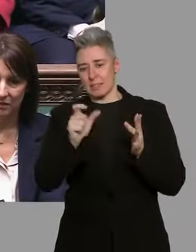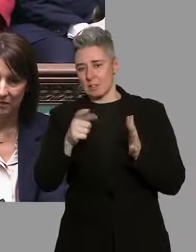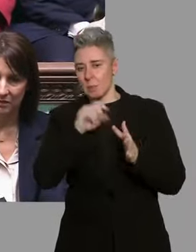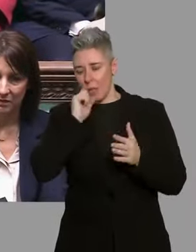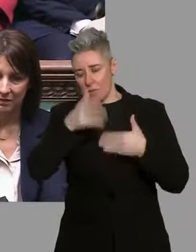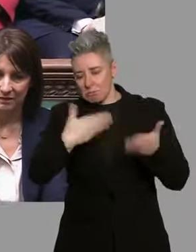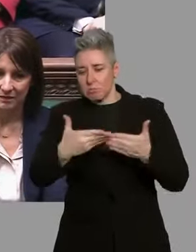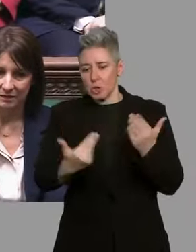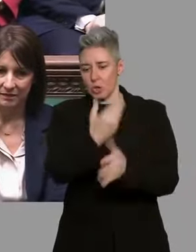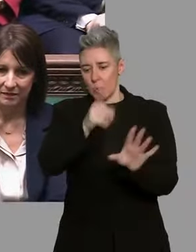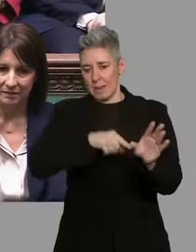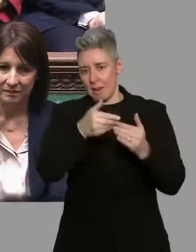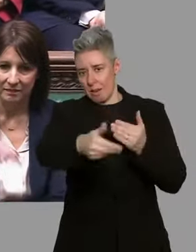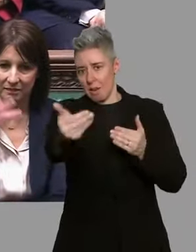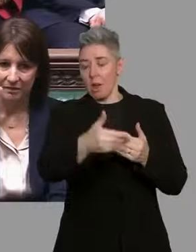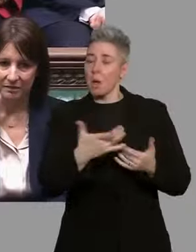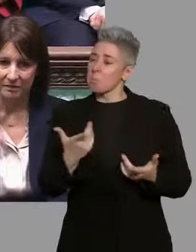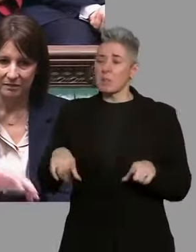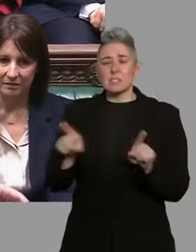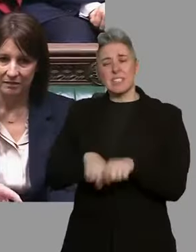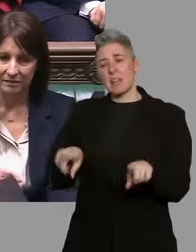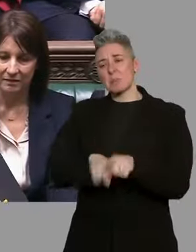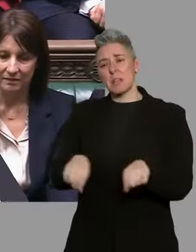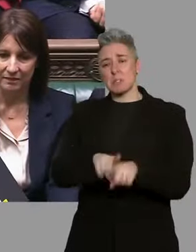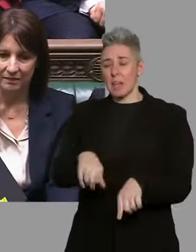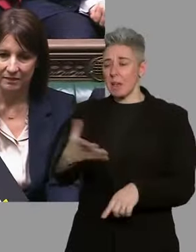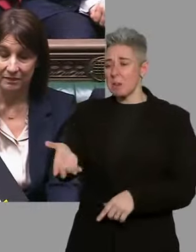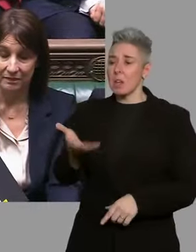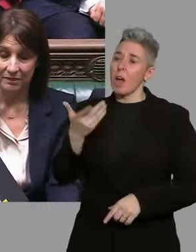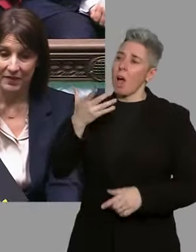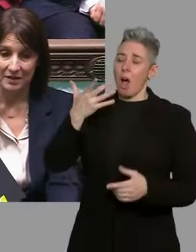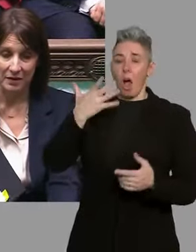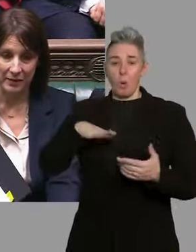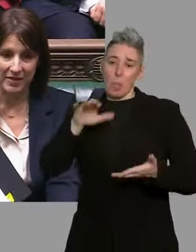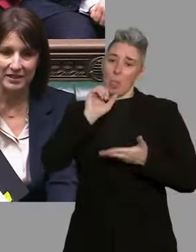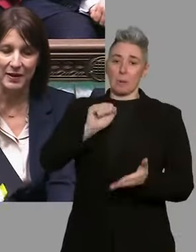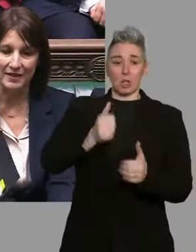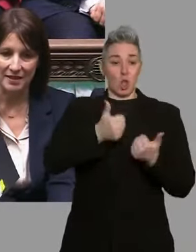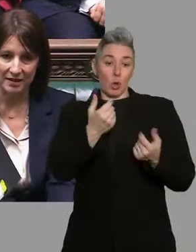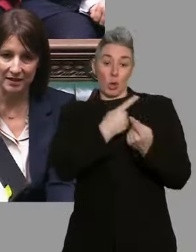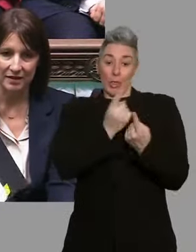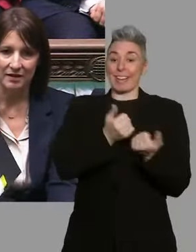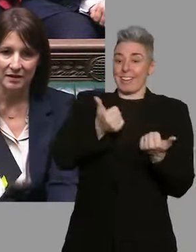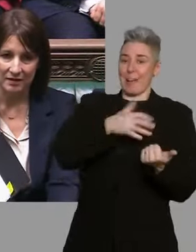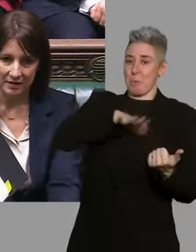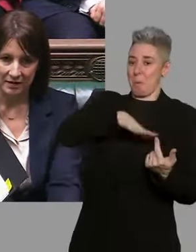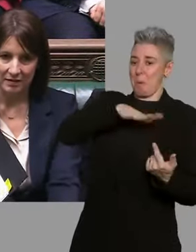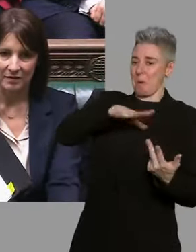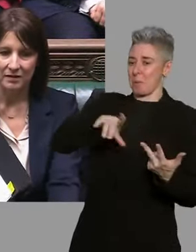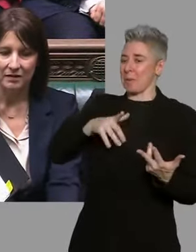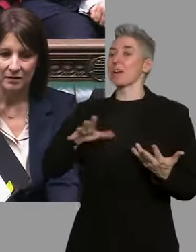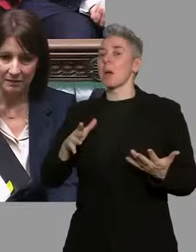the benefits from the budget, but she doesn't want to pay for any of them. That's what got us